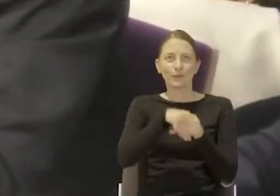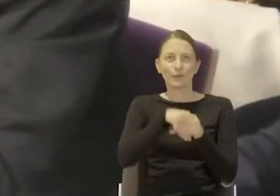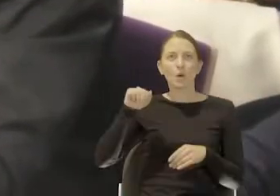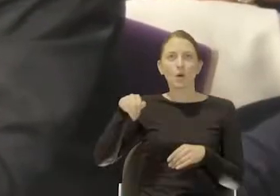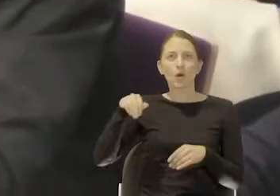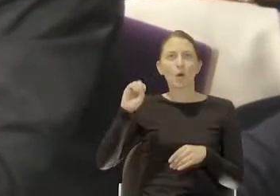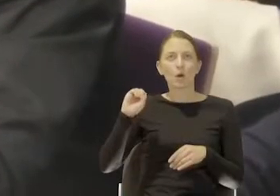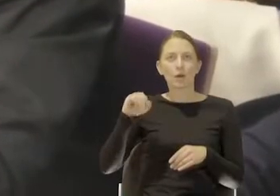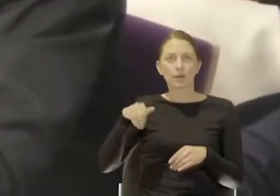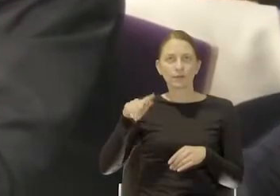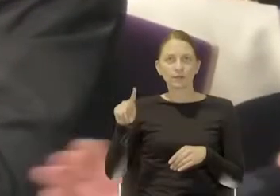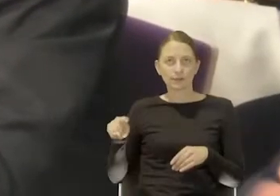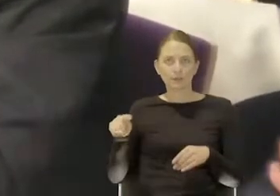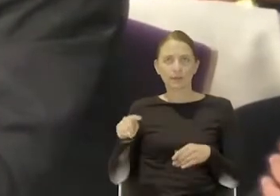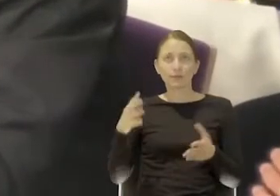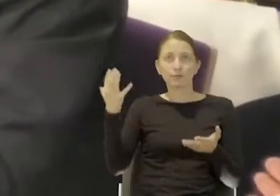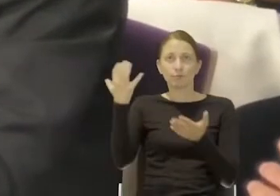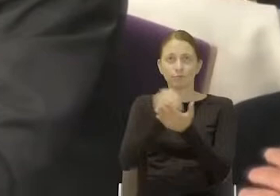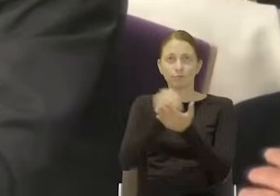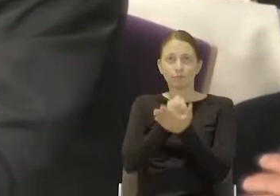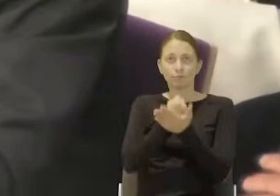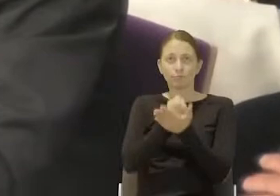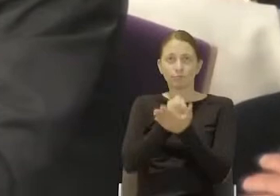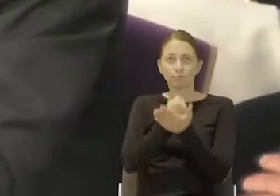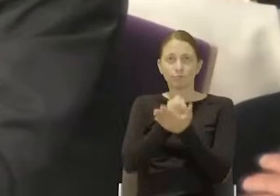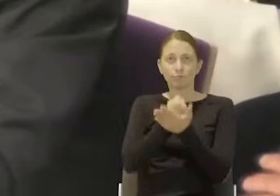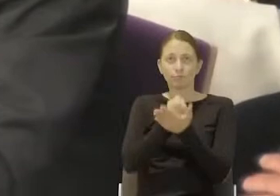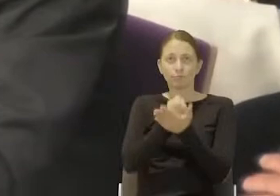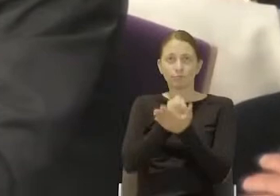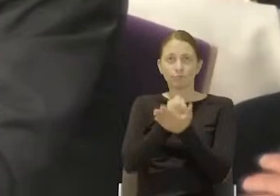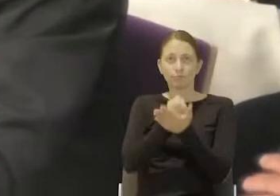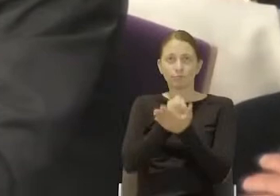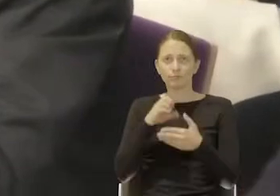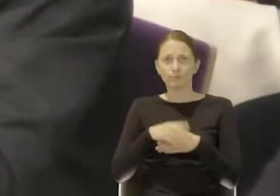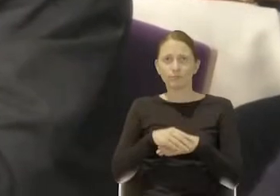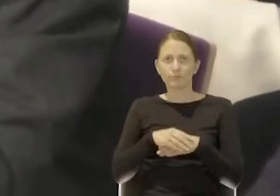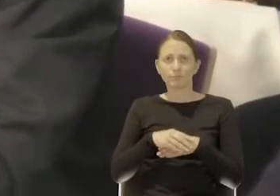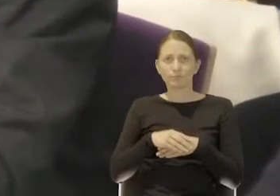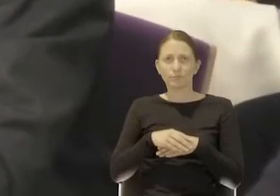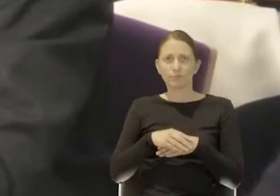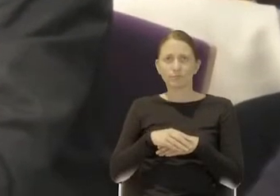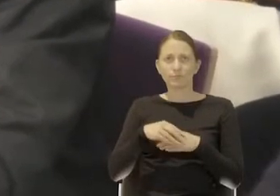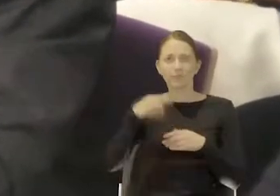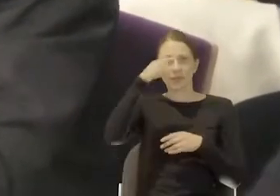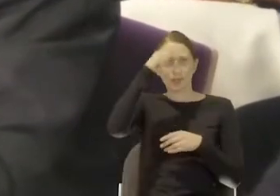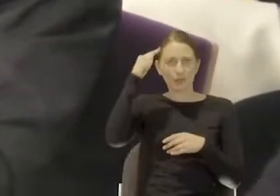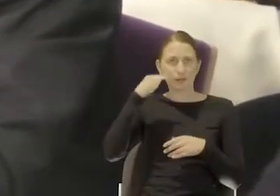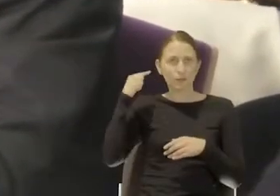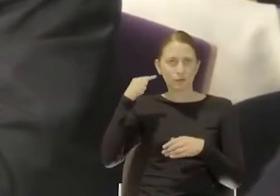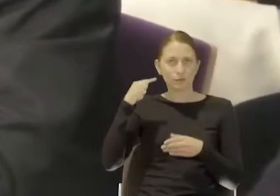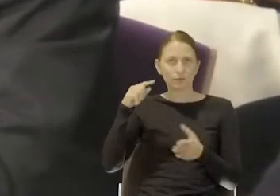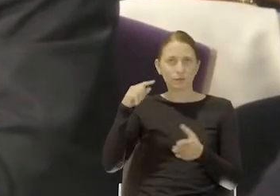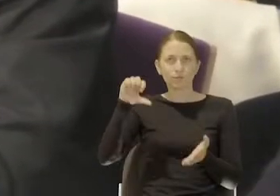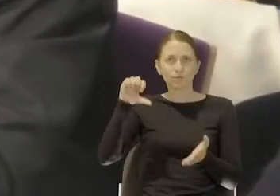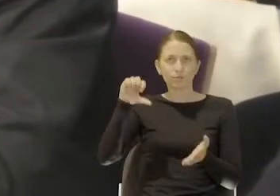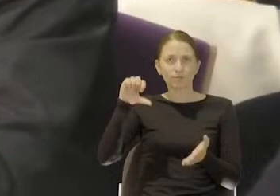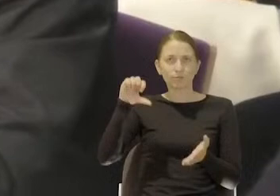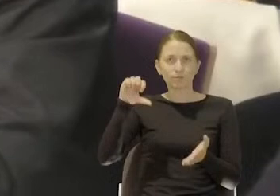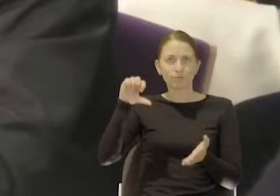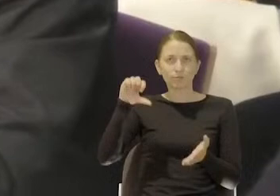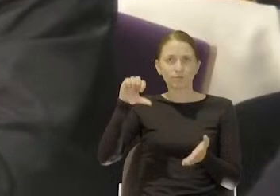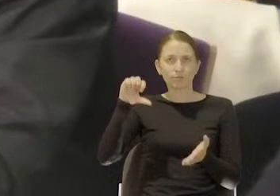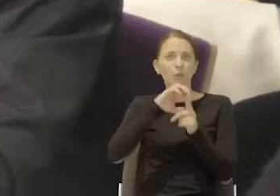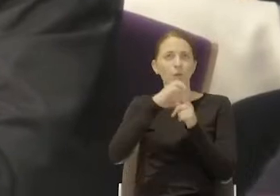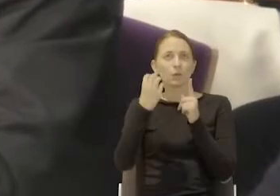cultural capital of Azerbaijan, with the attainment of the SDGs and post-crisis reconstruction and rehabilitation being the